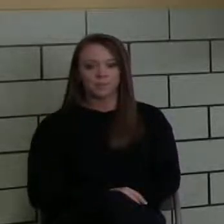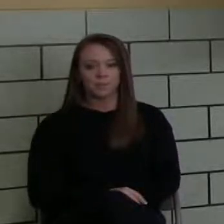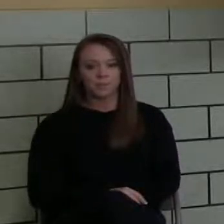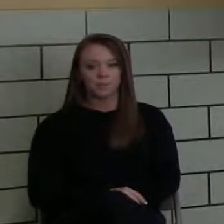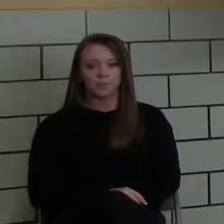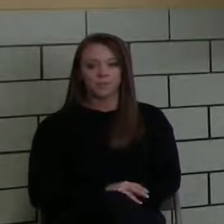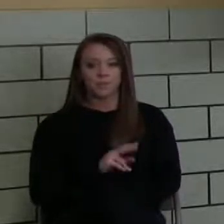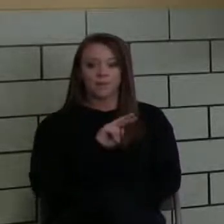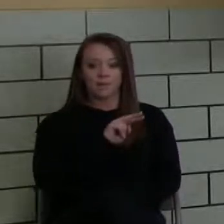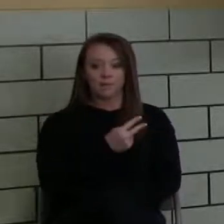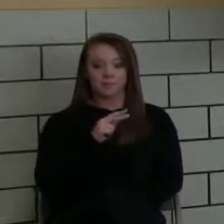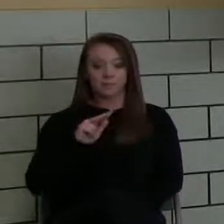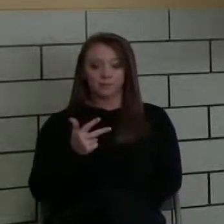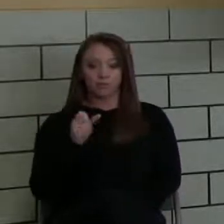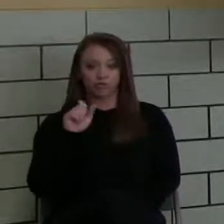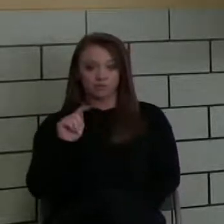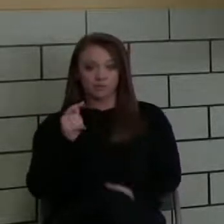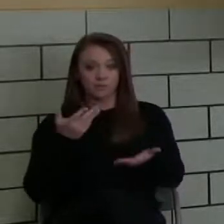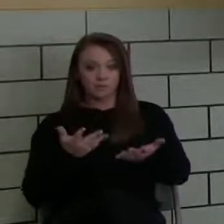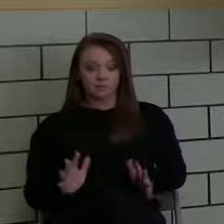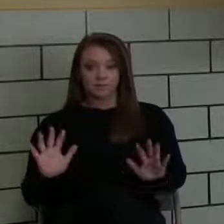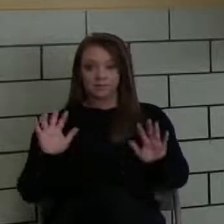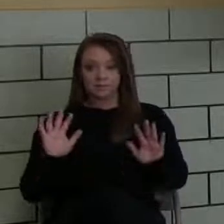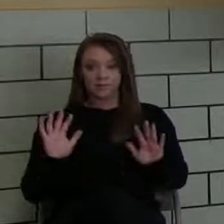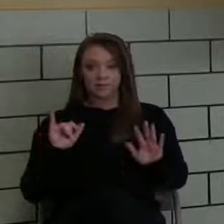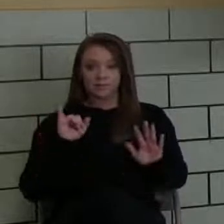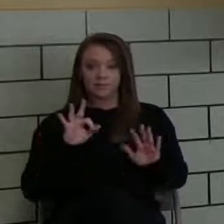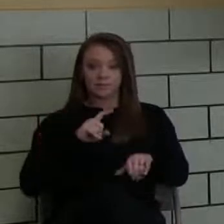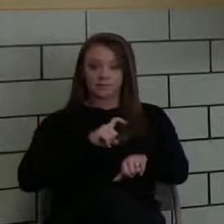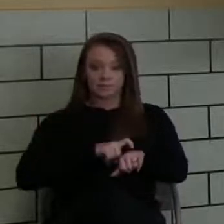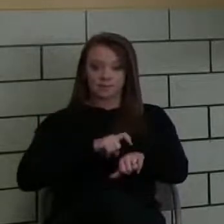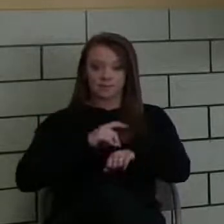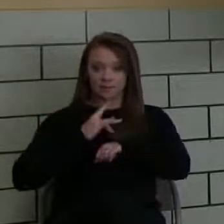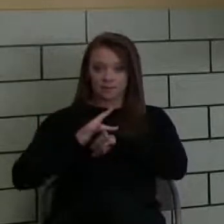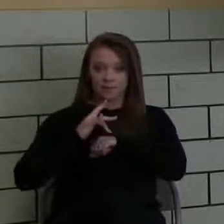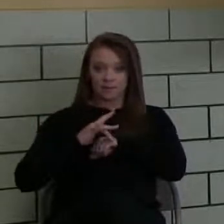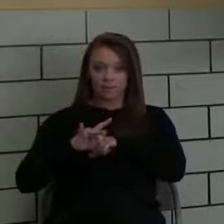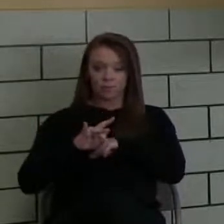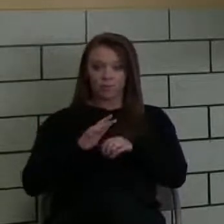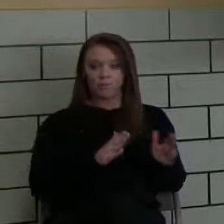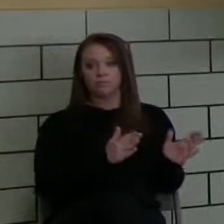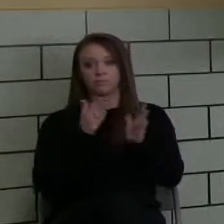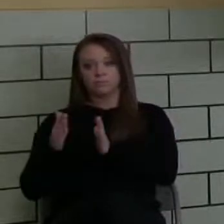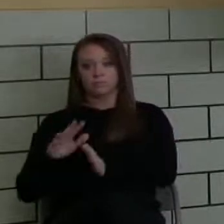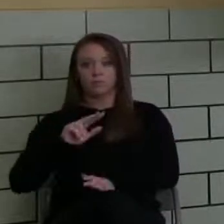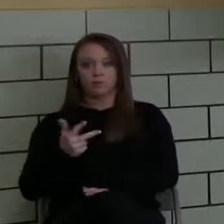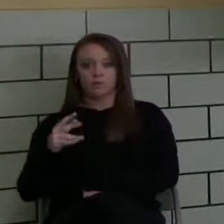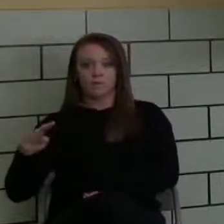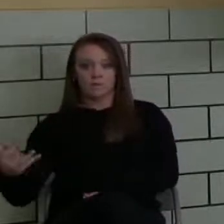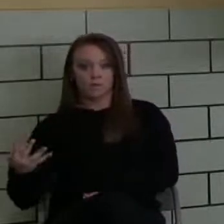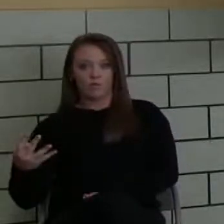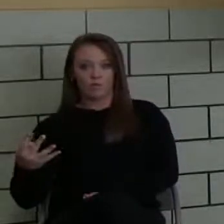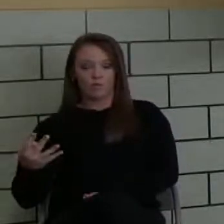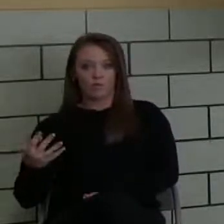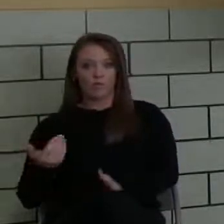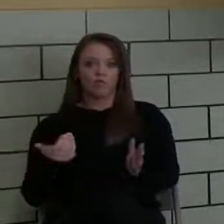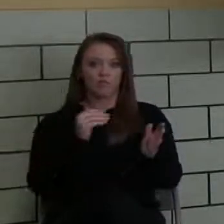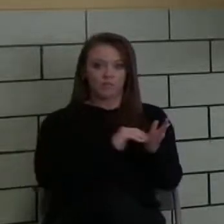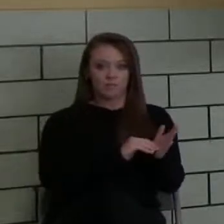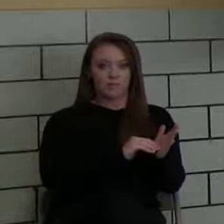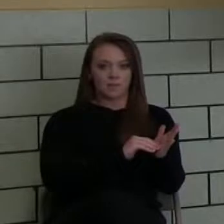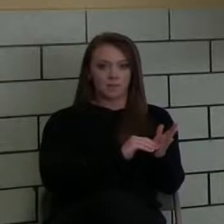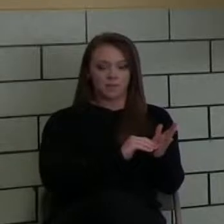2nd and 3rd done, as weather and time allows, then you move to 3rd and 4th and repeat. Close the